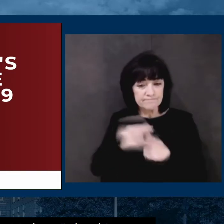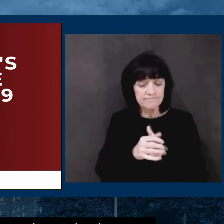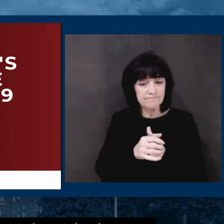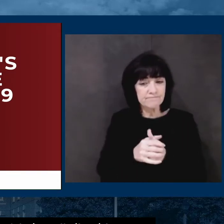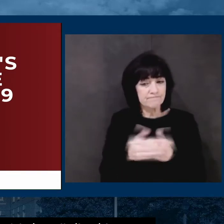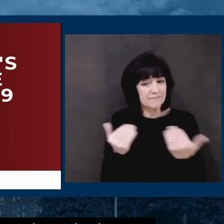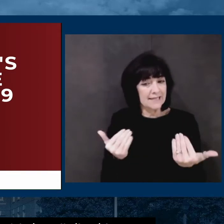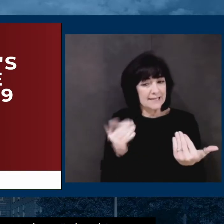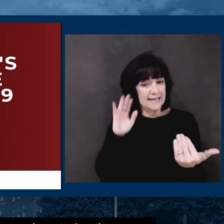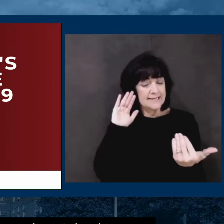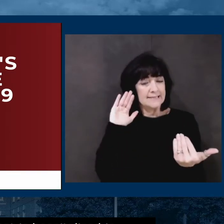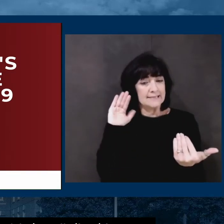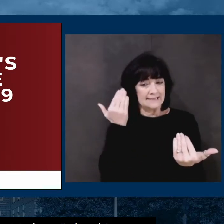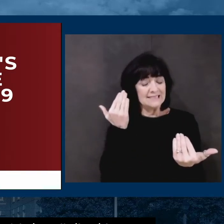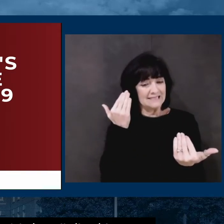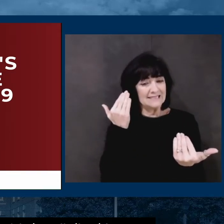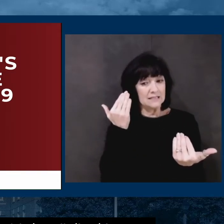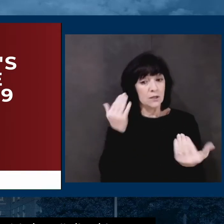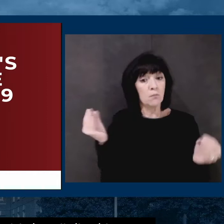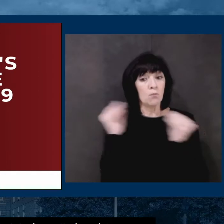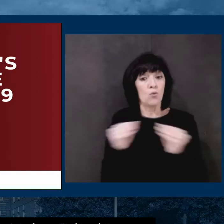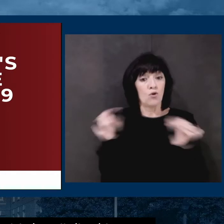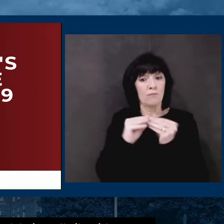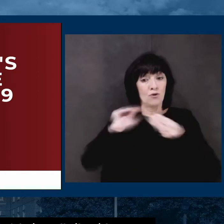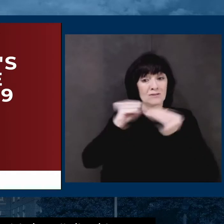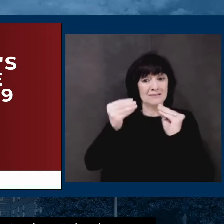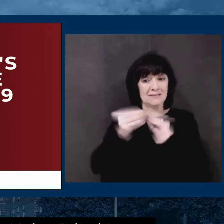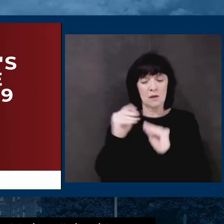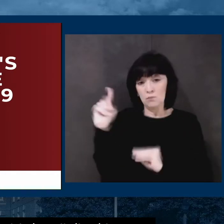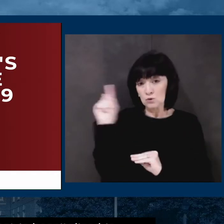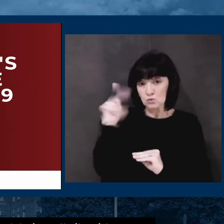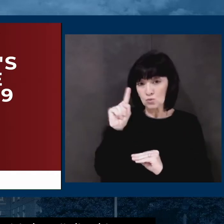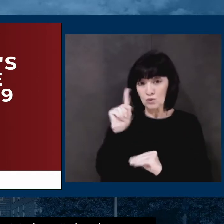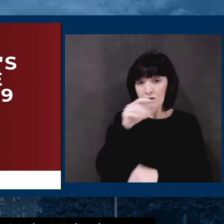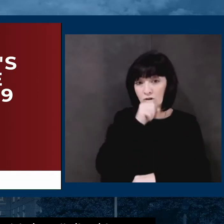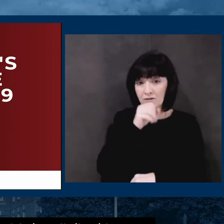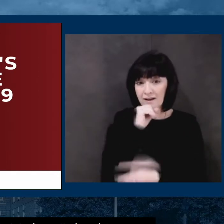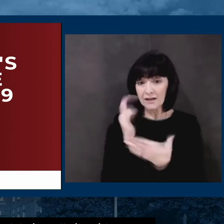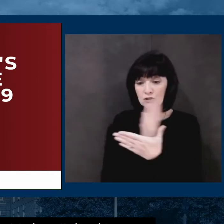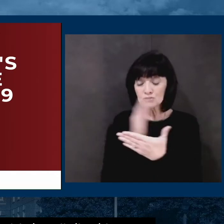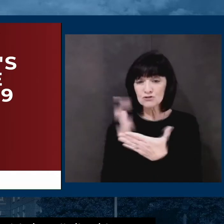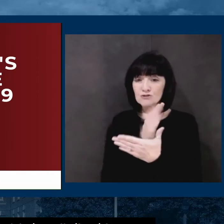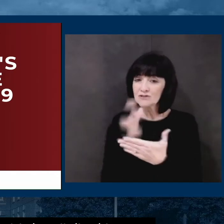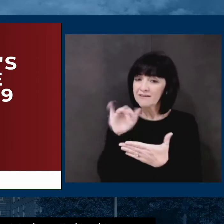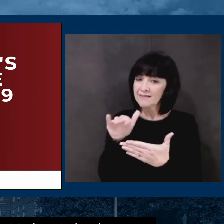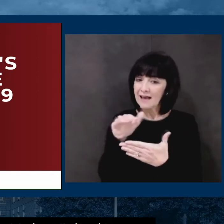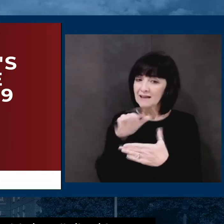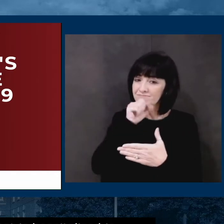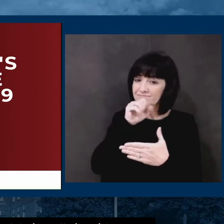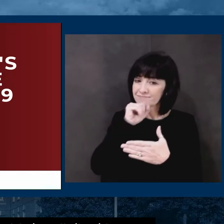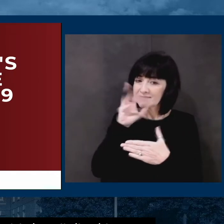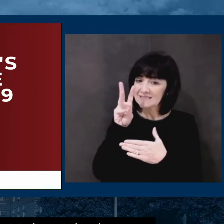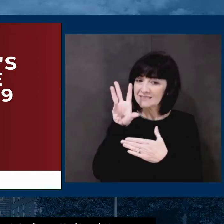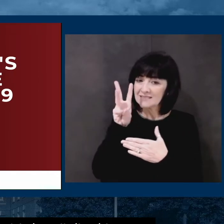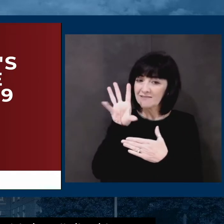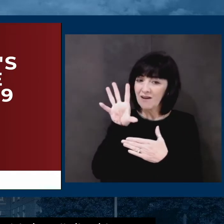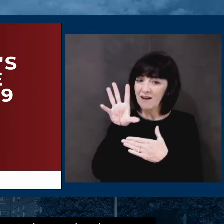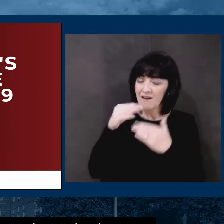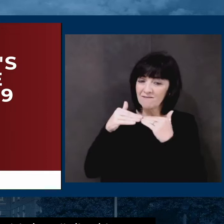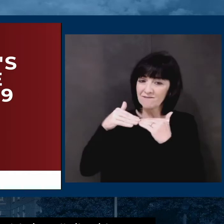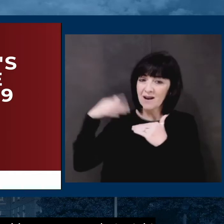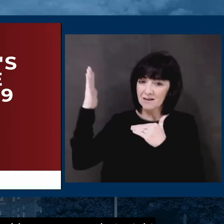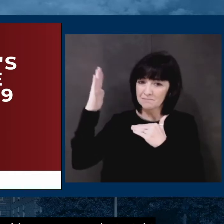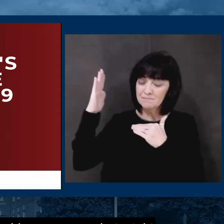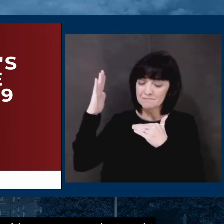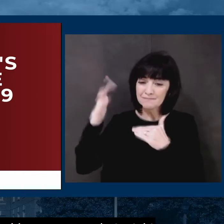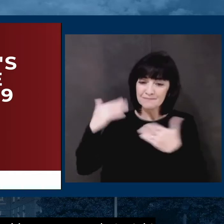the 65 and older age group. But right now, that's a serious